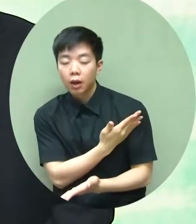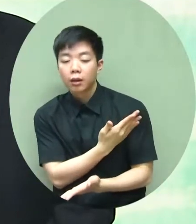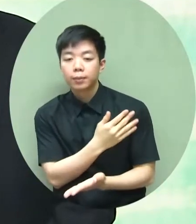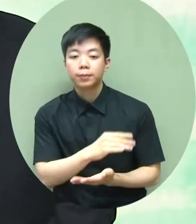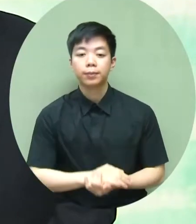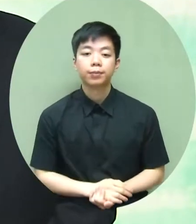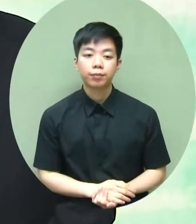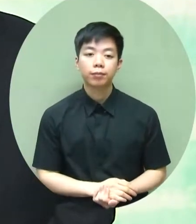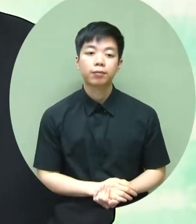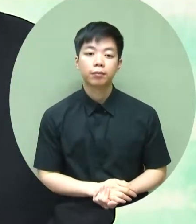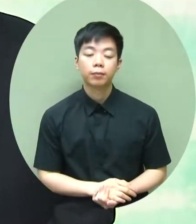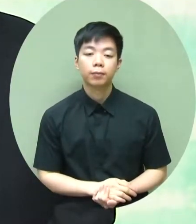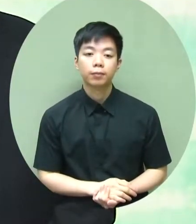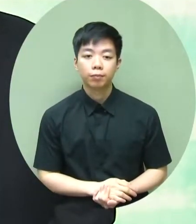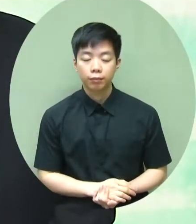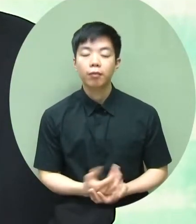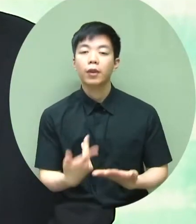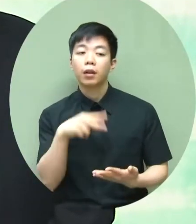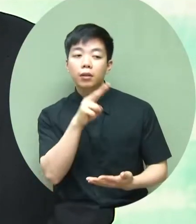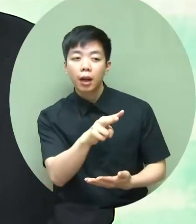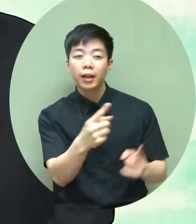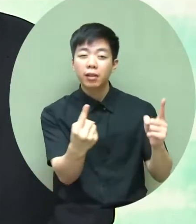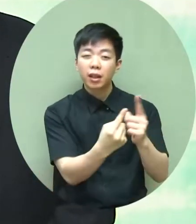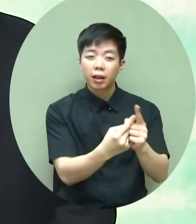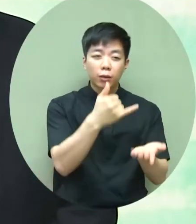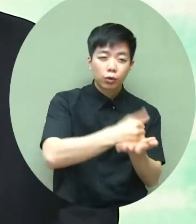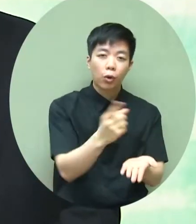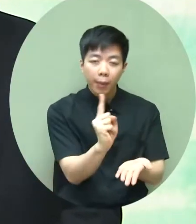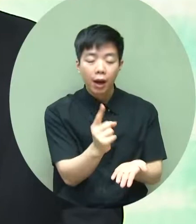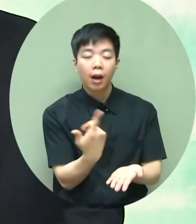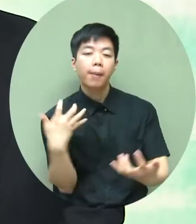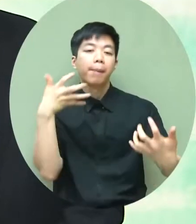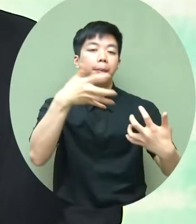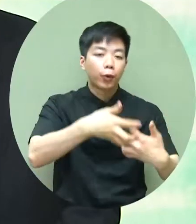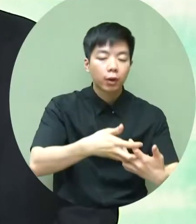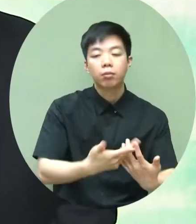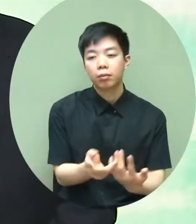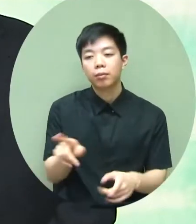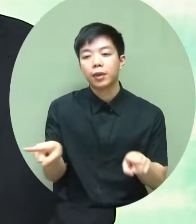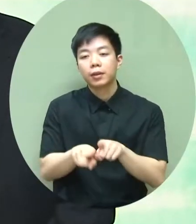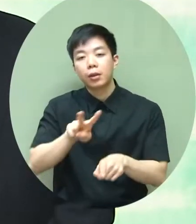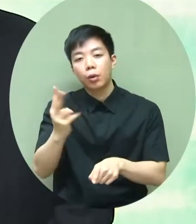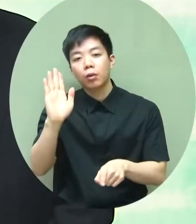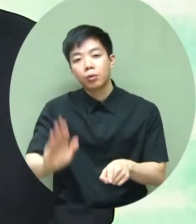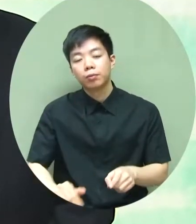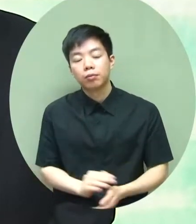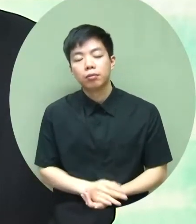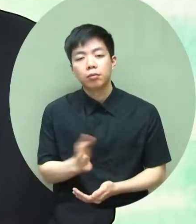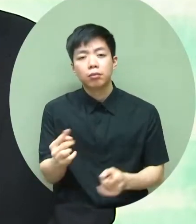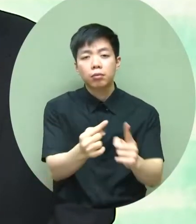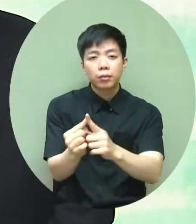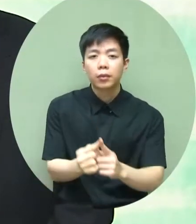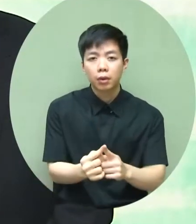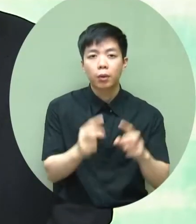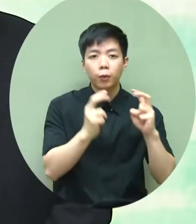is introduced, we will work with the company, the operator, to make adjustment based on people's commuting habits.